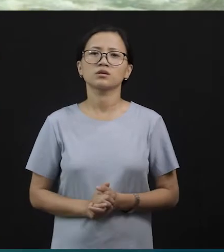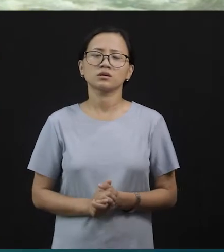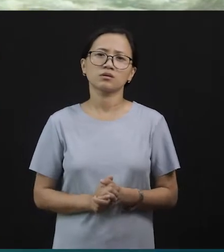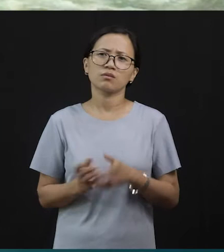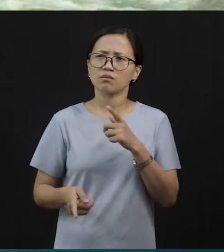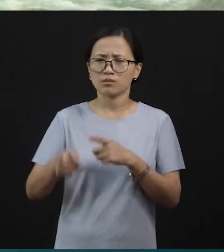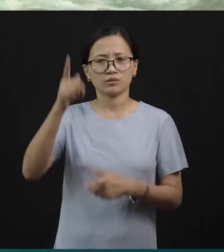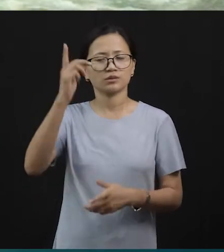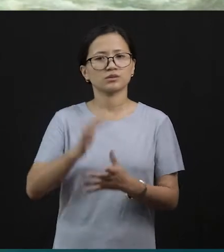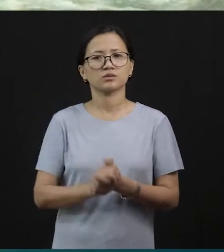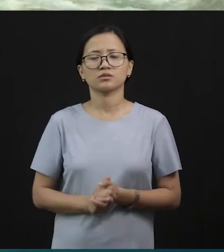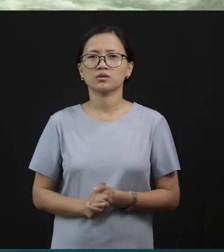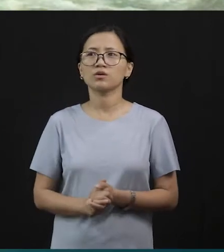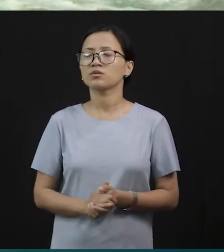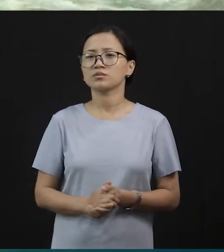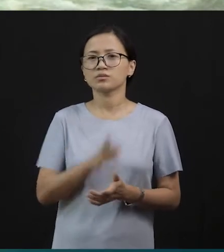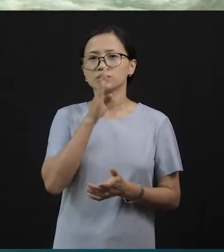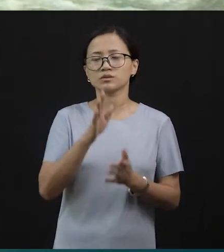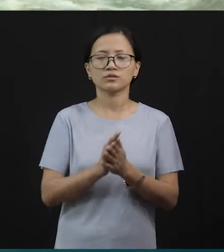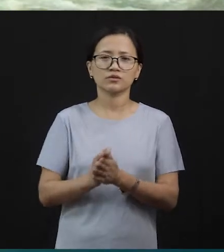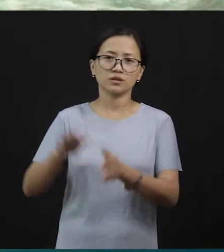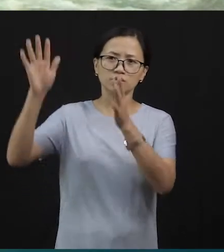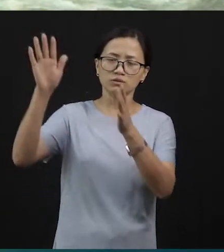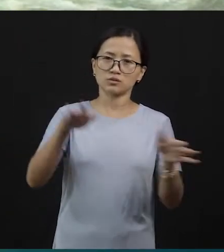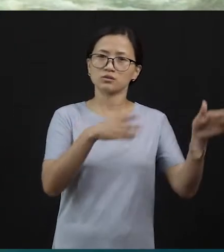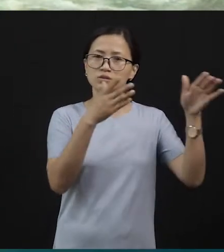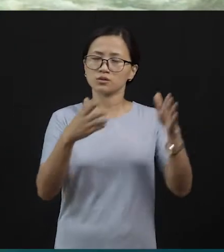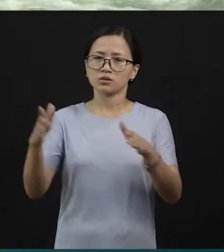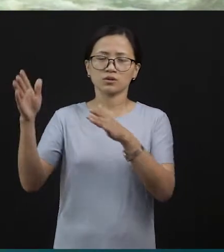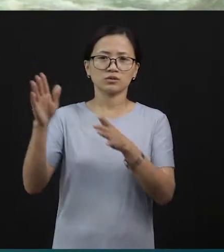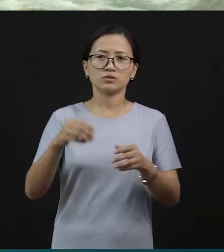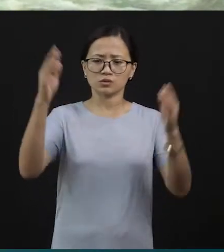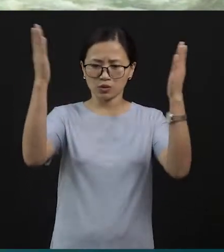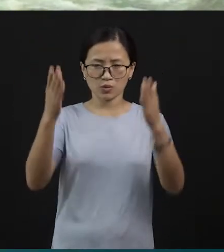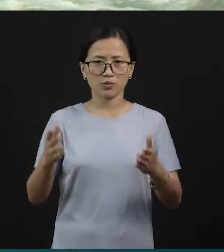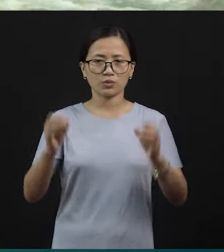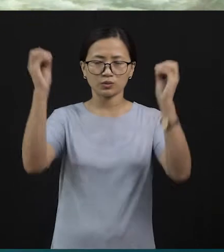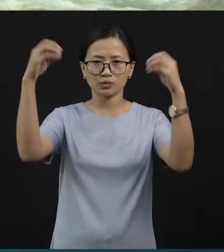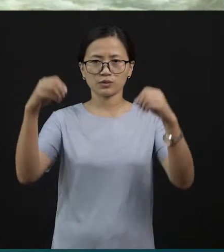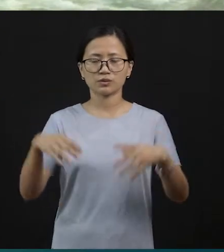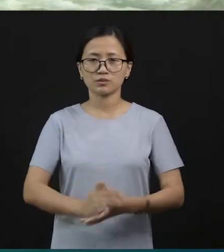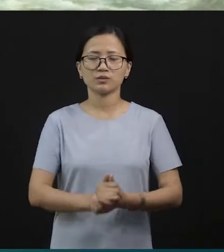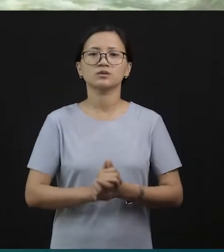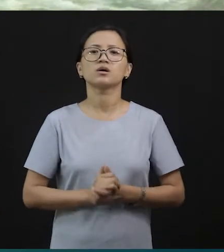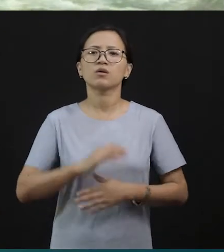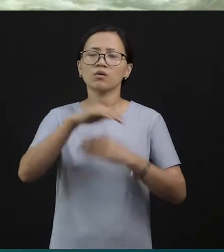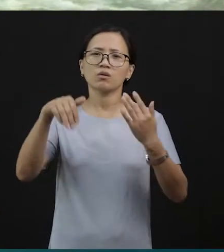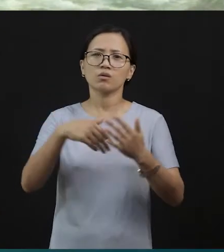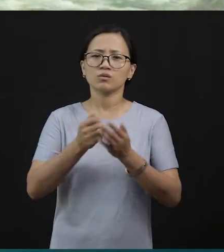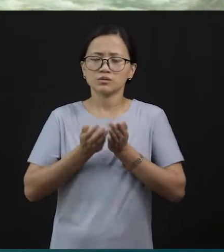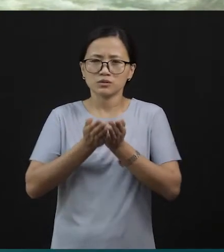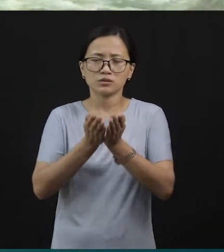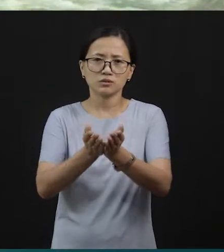mostly because of the storm. Yes, you said it right. It's mostly because of the storm. And there was a storm. All the ships